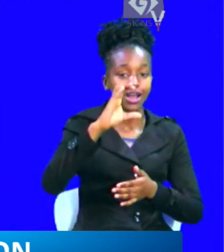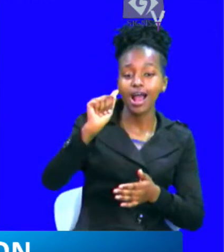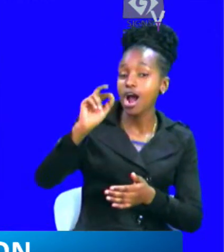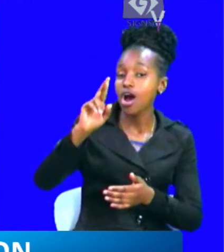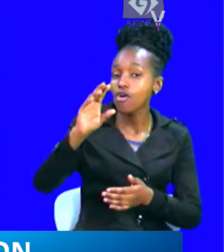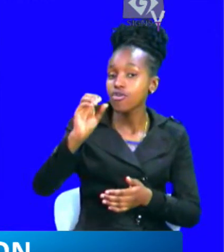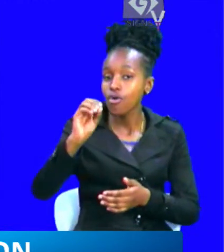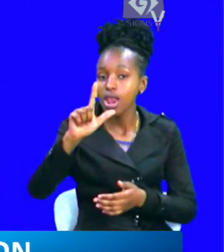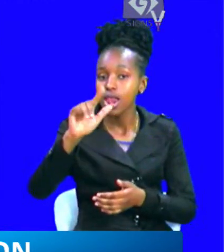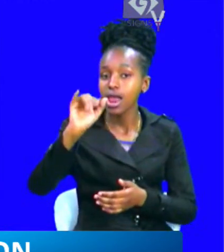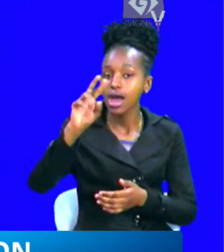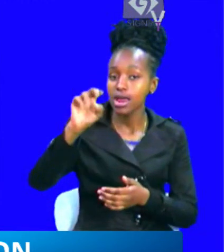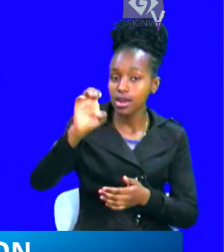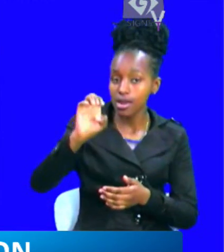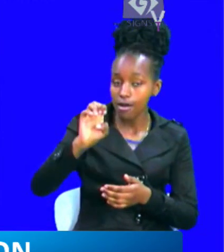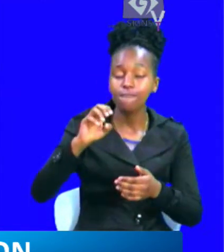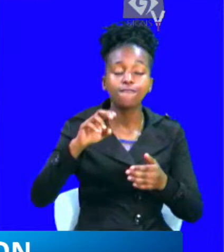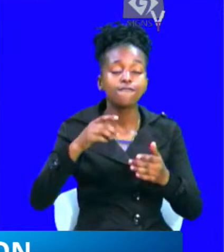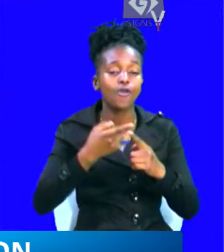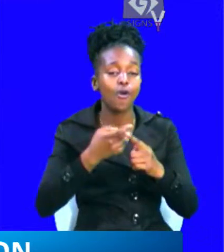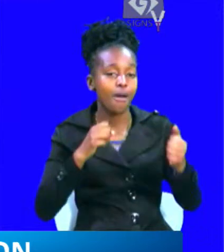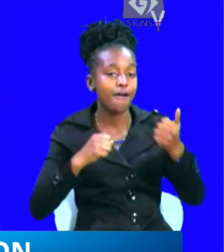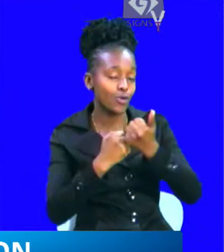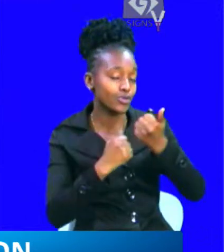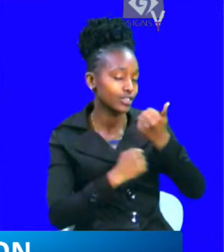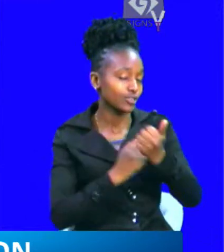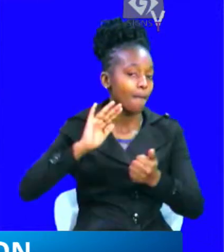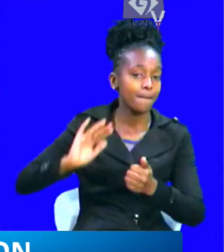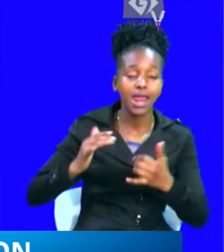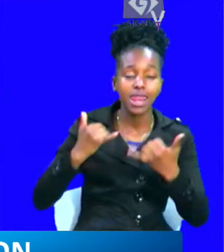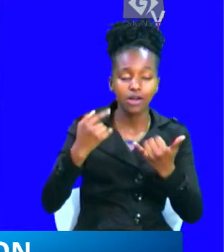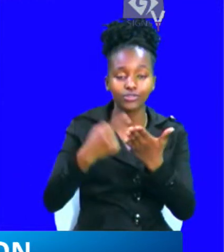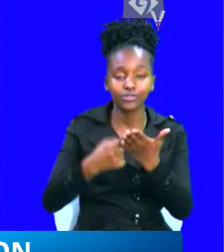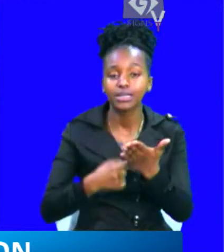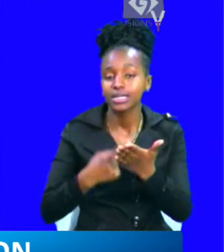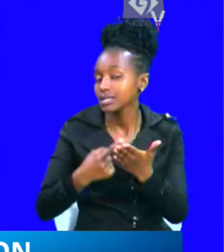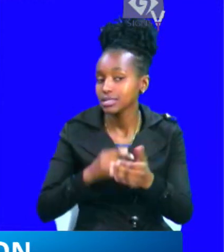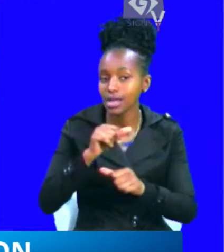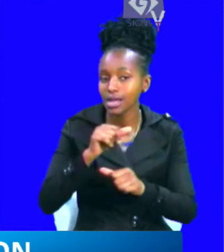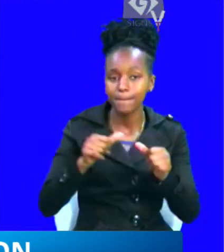Chesang Foundation, and she has been talking about the